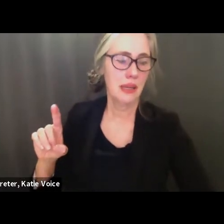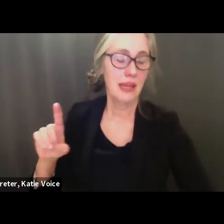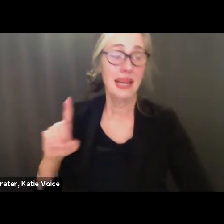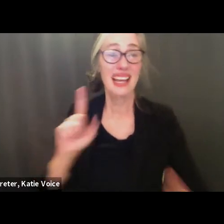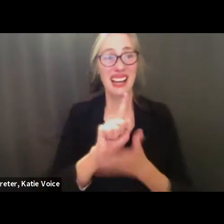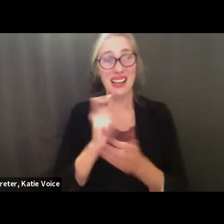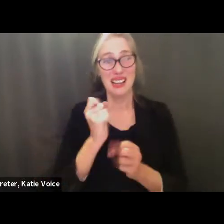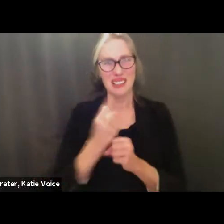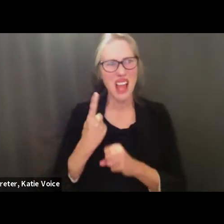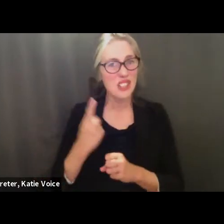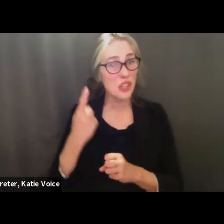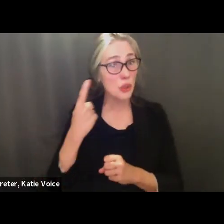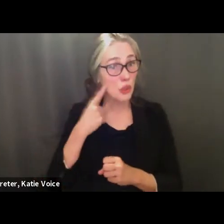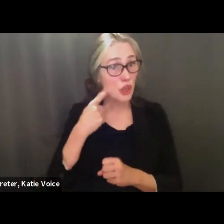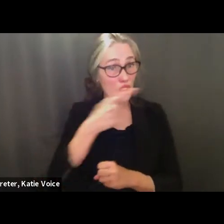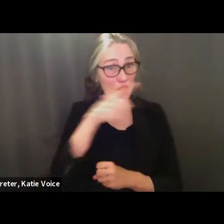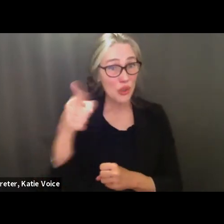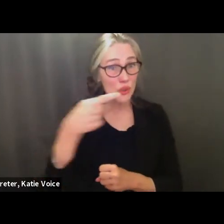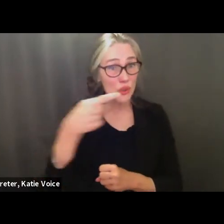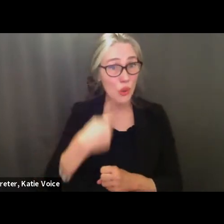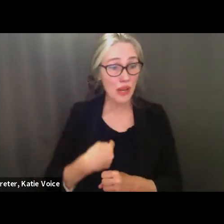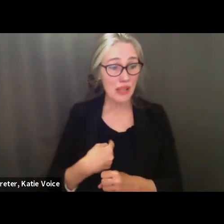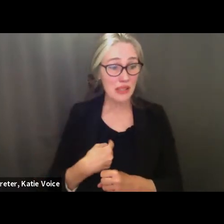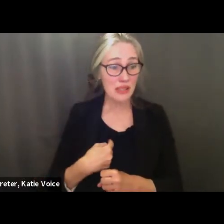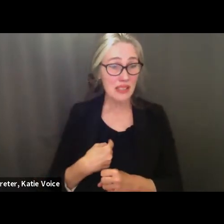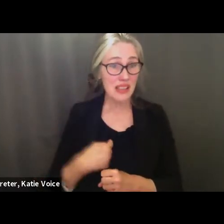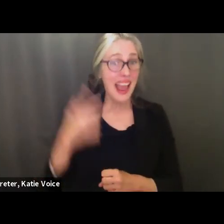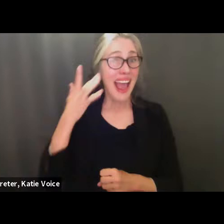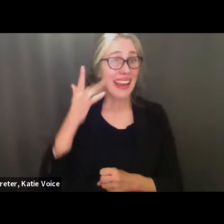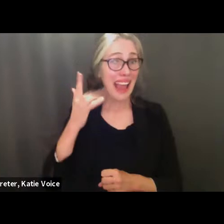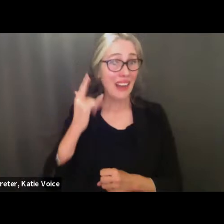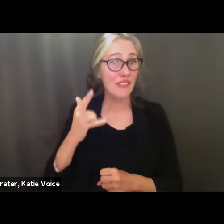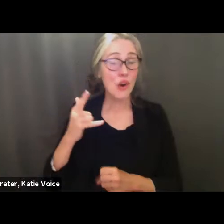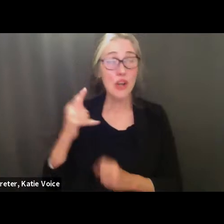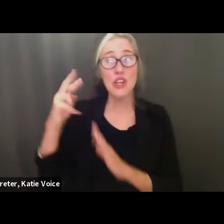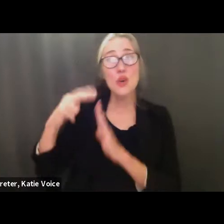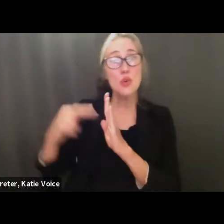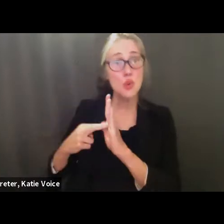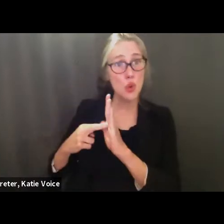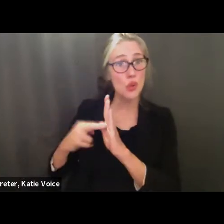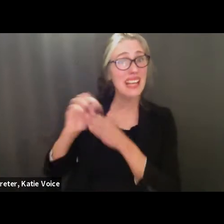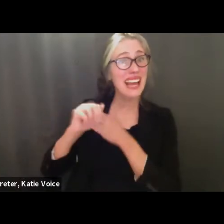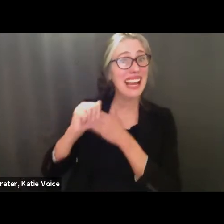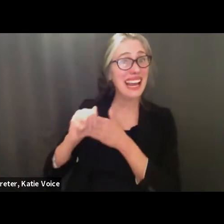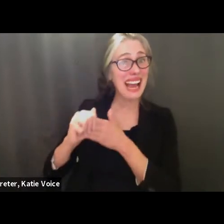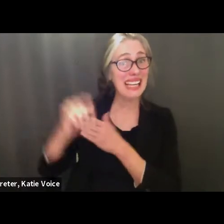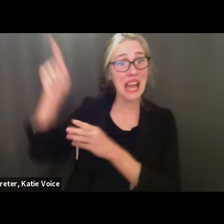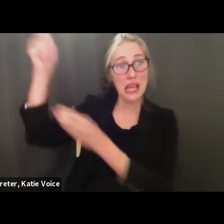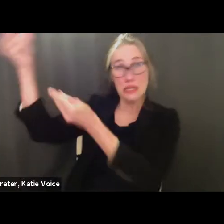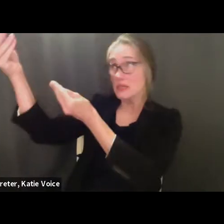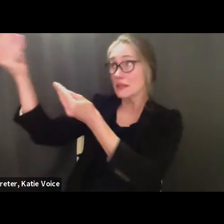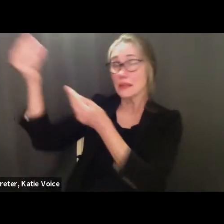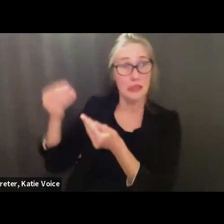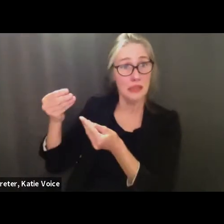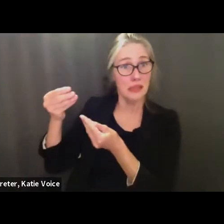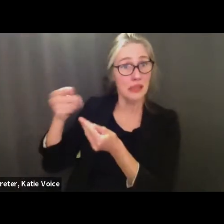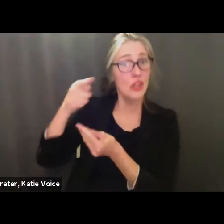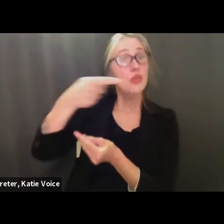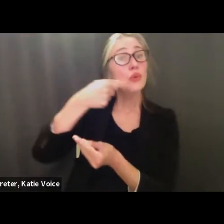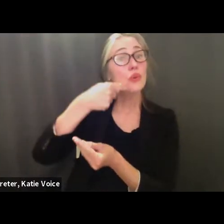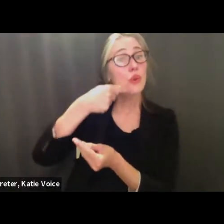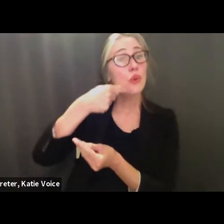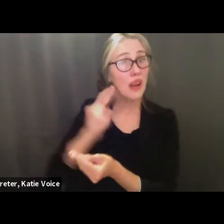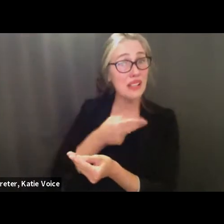the California health guidelines. And looking at the data and the map, there's, just to give